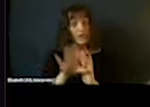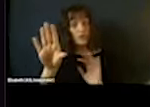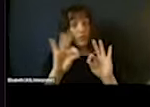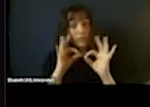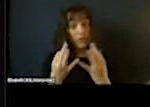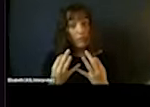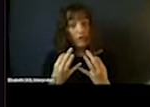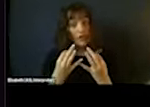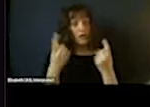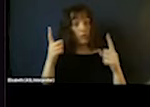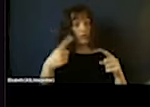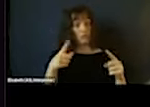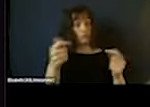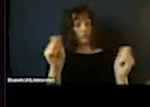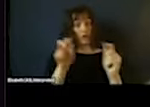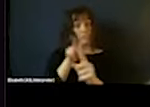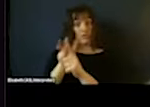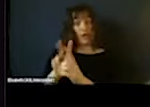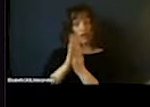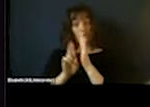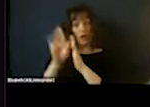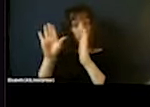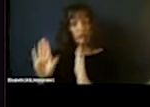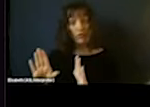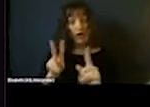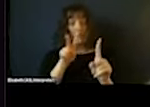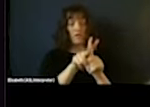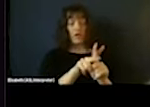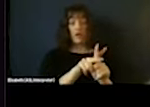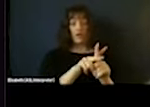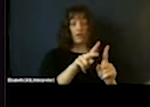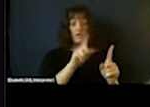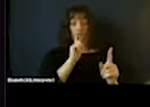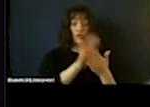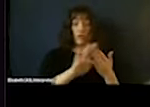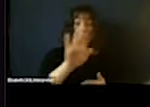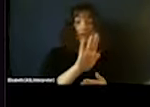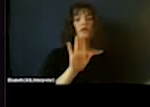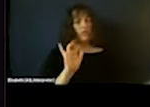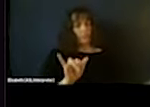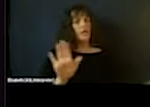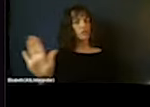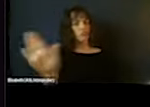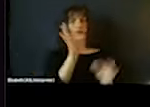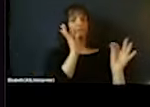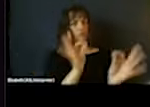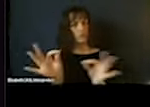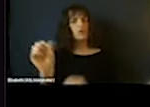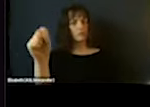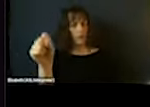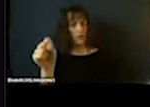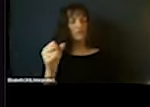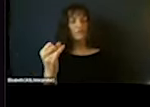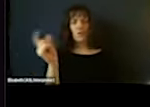for your college, as you attend your schools, that is your choice. But where you're born, who's